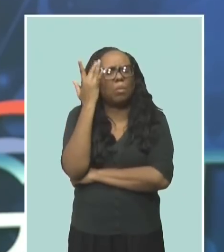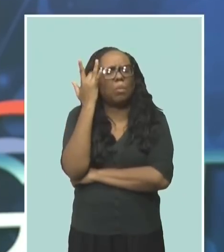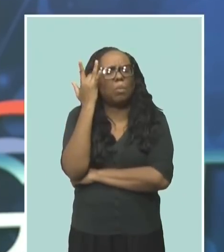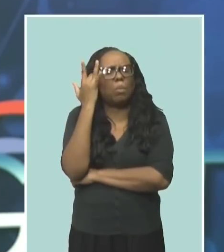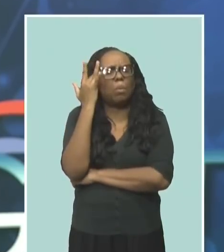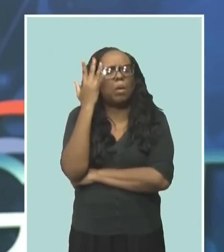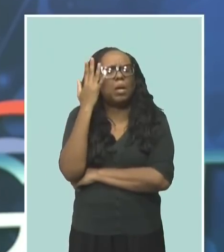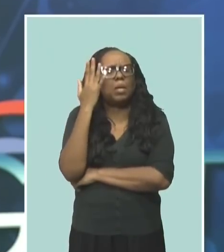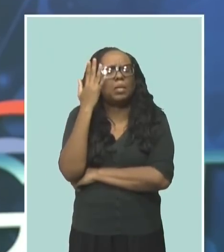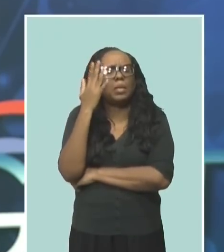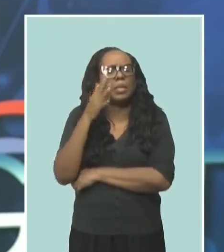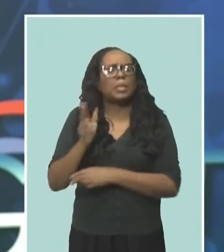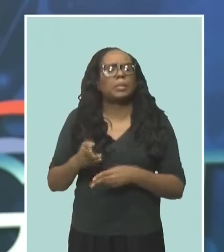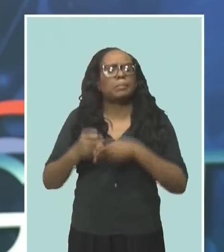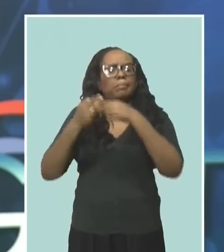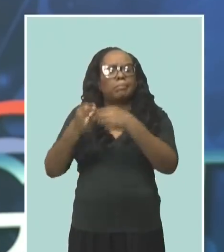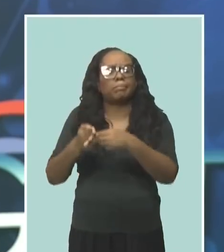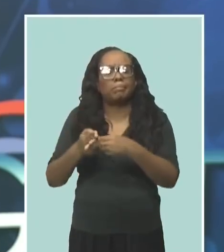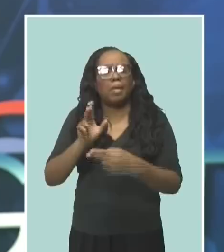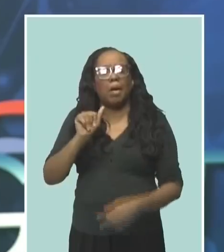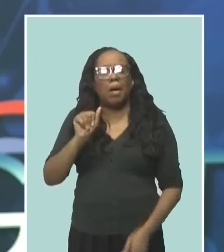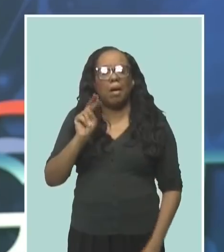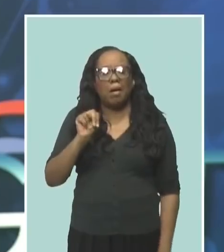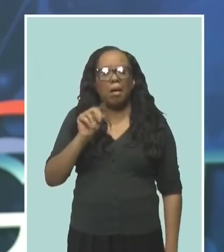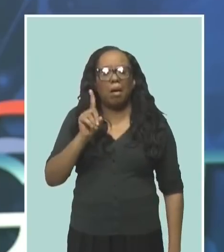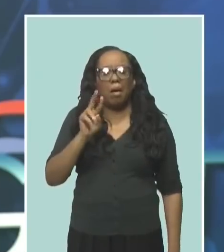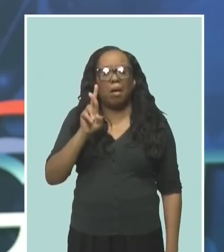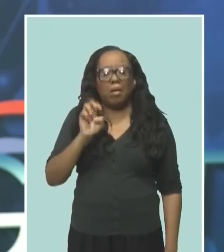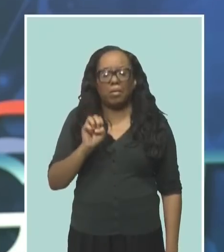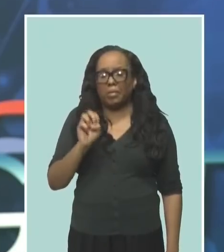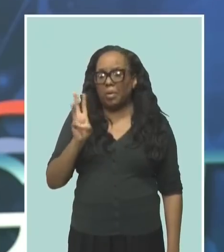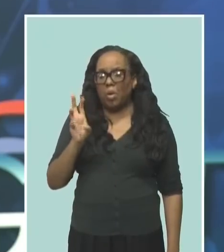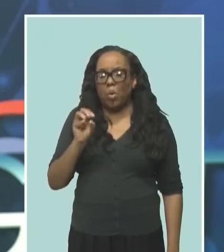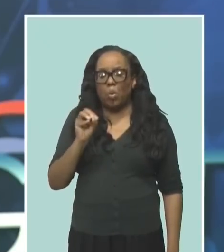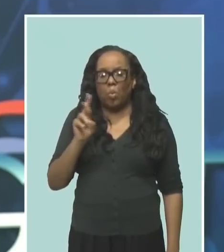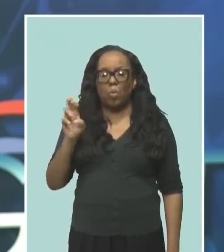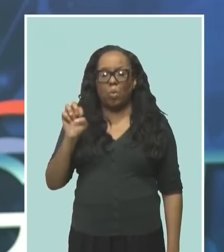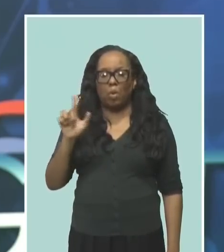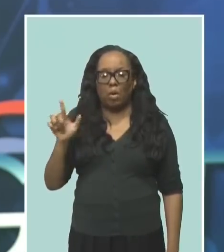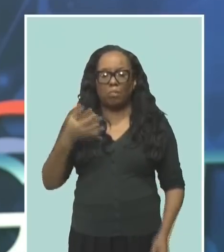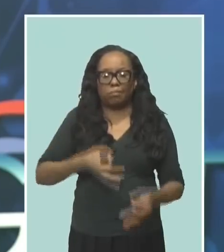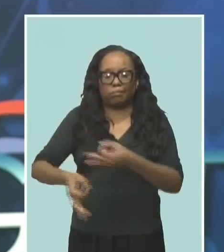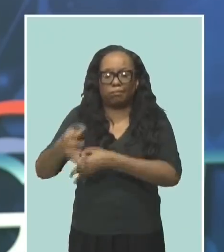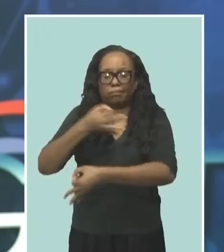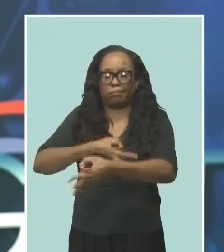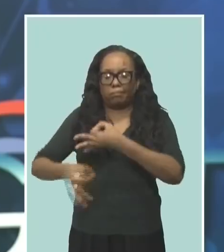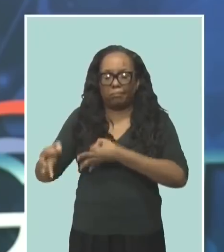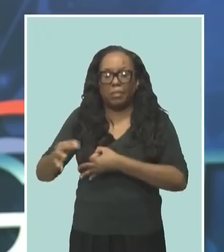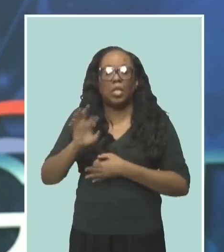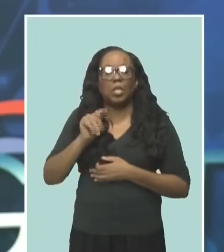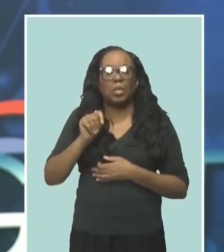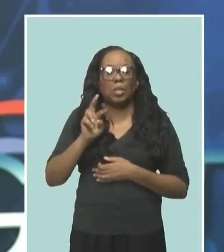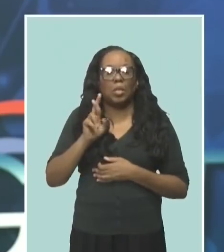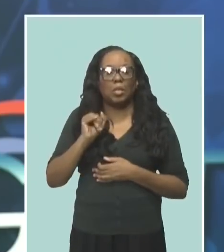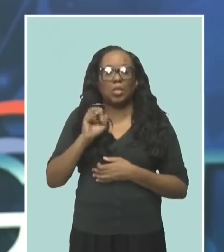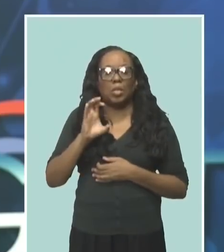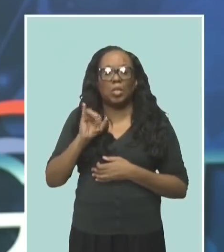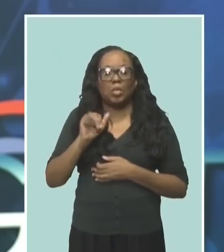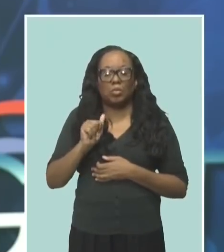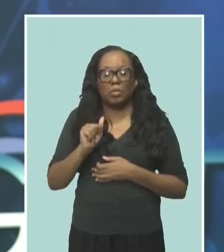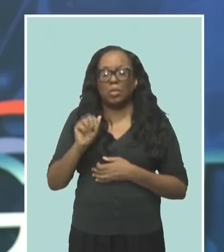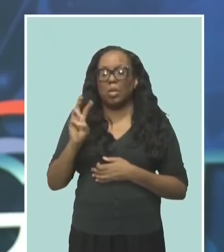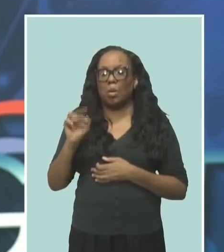sworn in this morning to replace Tricia Watson. Mr. Wickham wants to know why political leader Ralph Thorne did not choose a